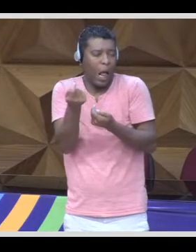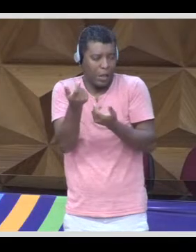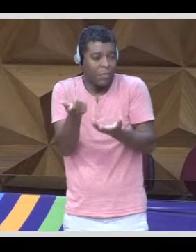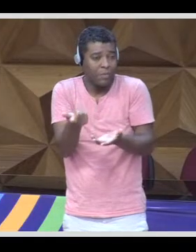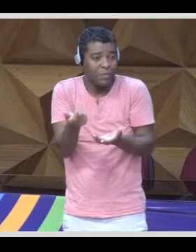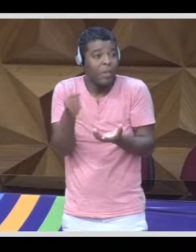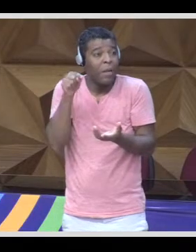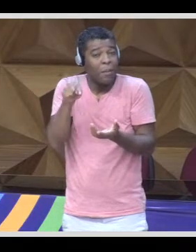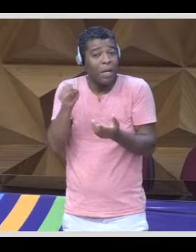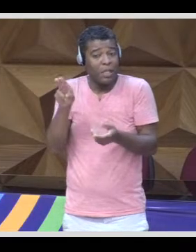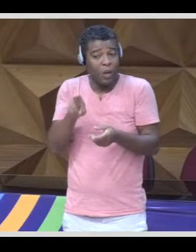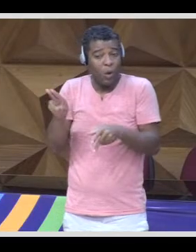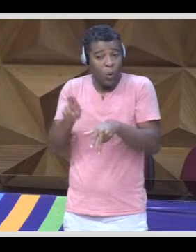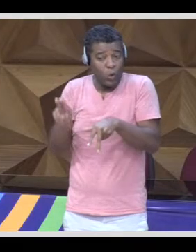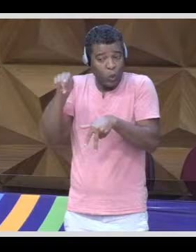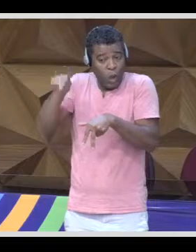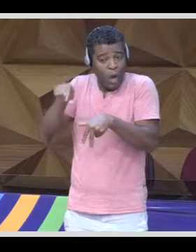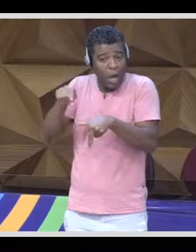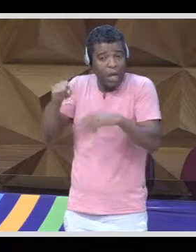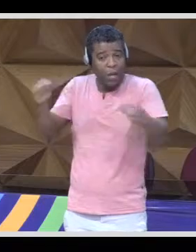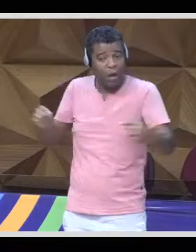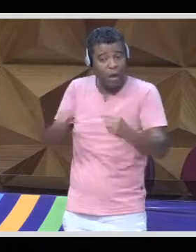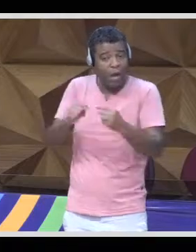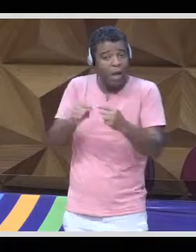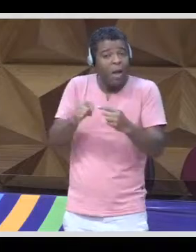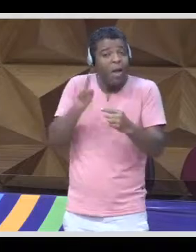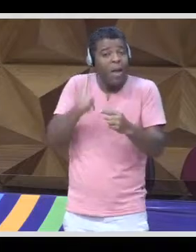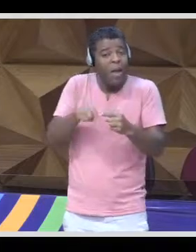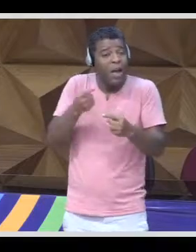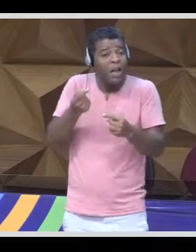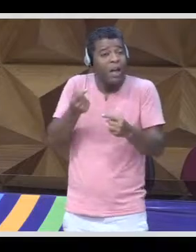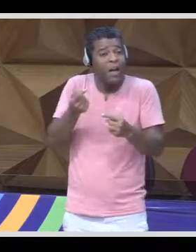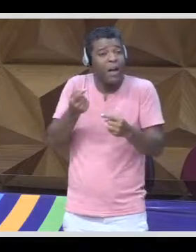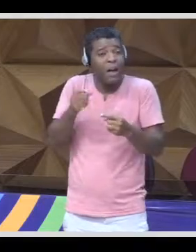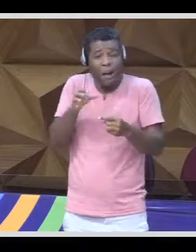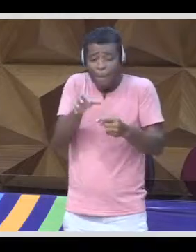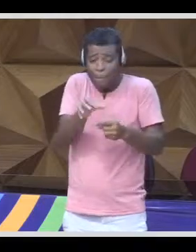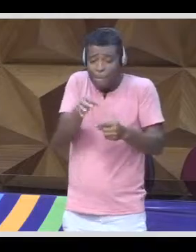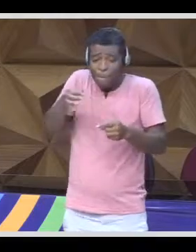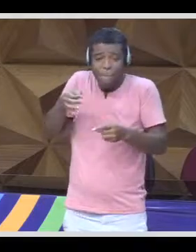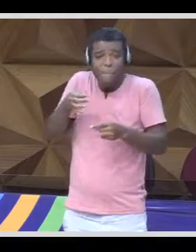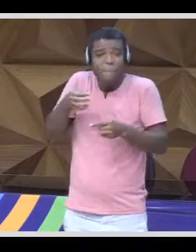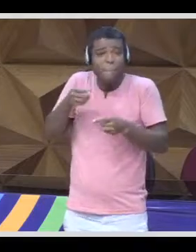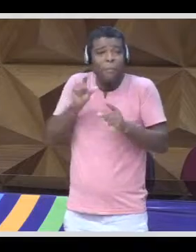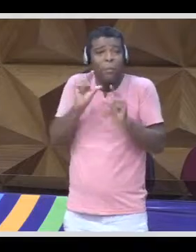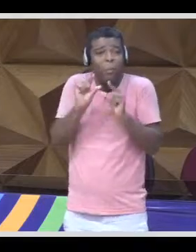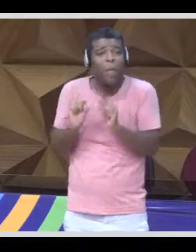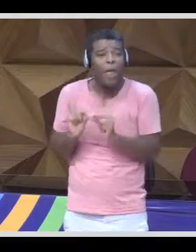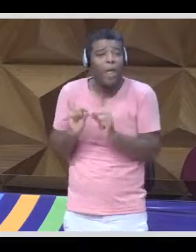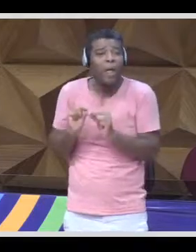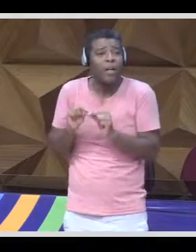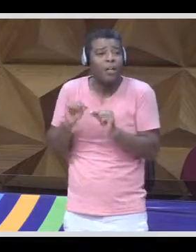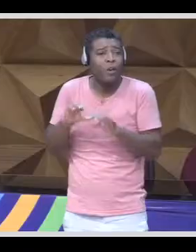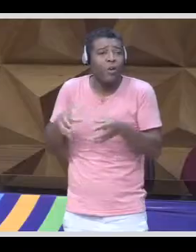involved in sharing misinformation. A lot of the misinformation comes from the periphery,